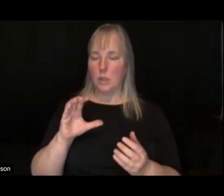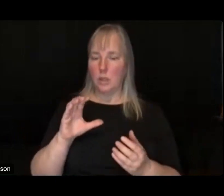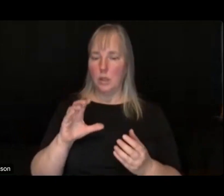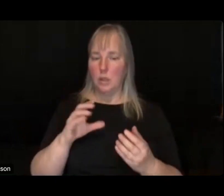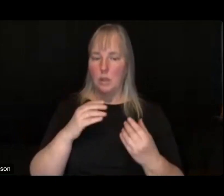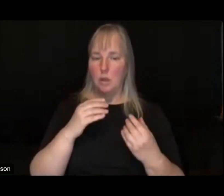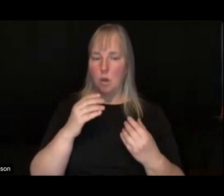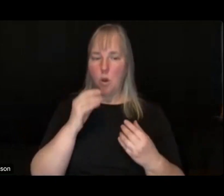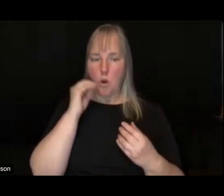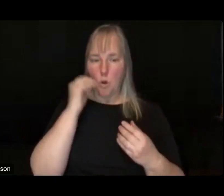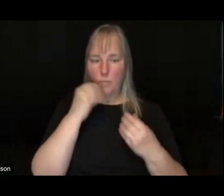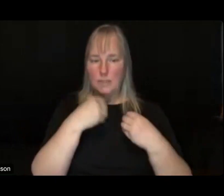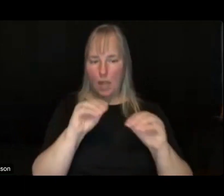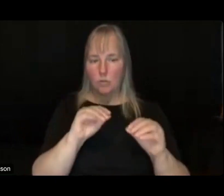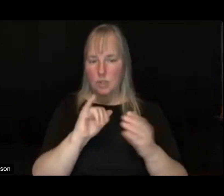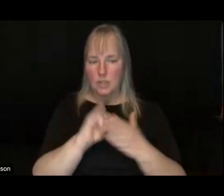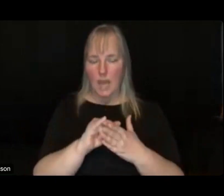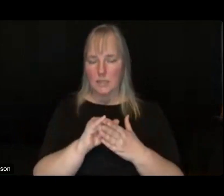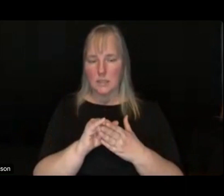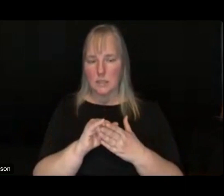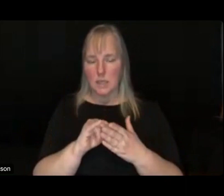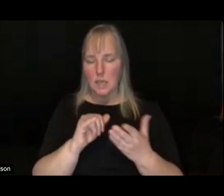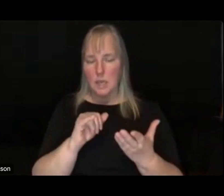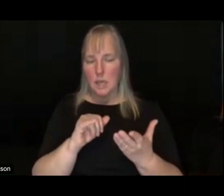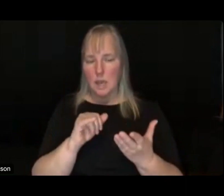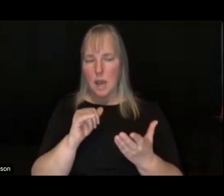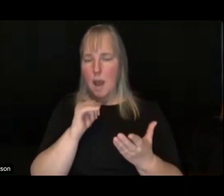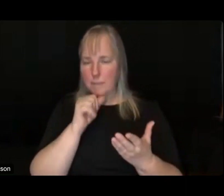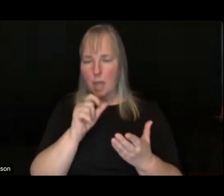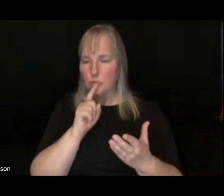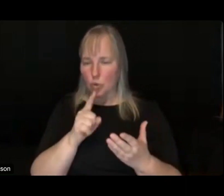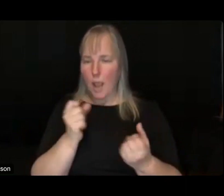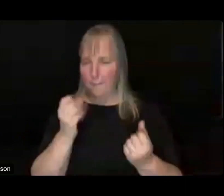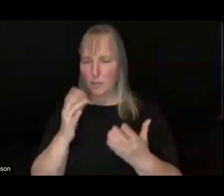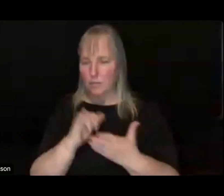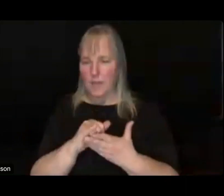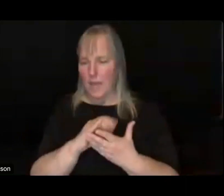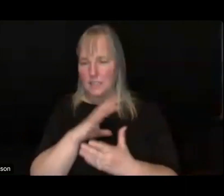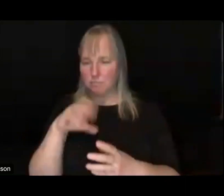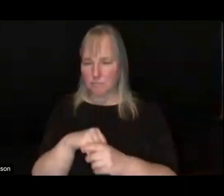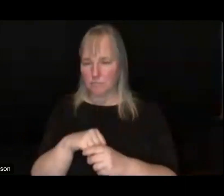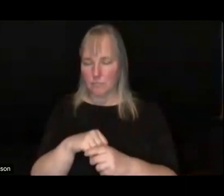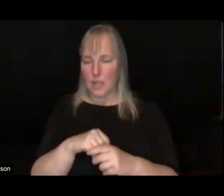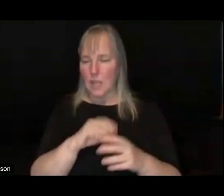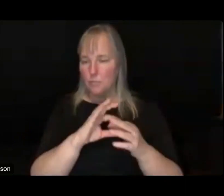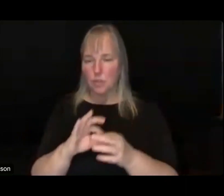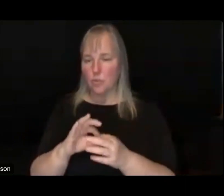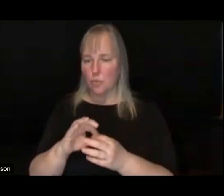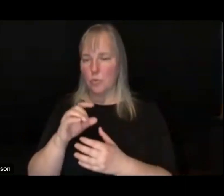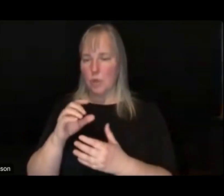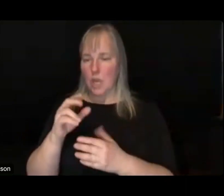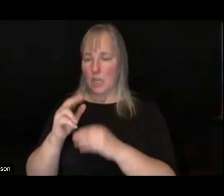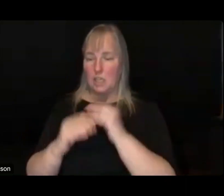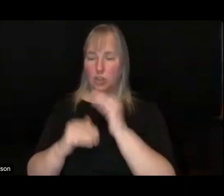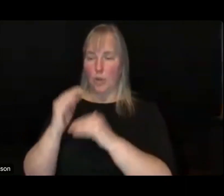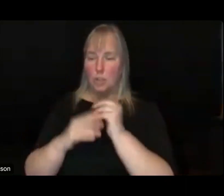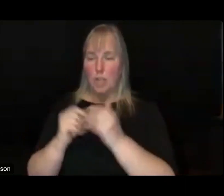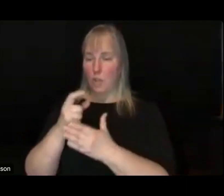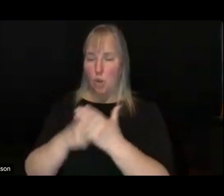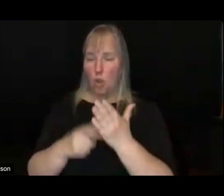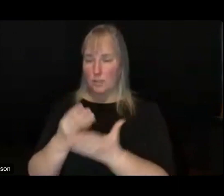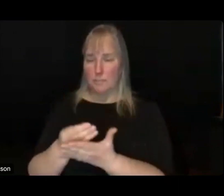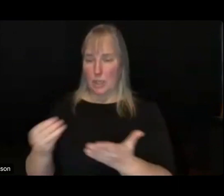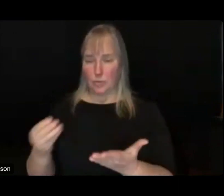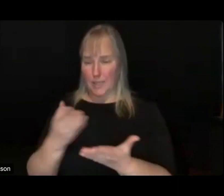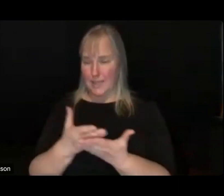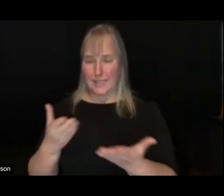So I'm not sure how much of that's baked in as far as like the construction cost of material and things like that.